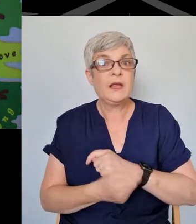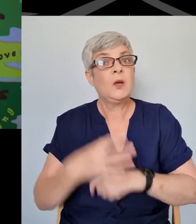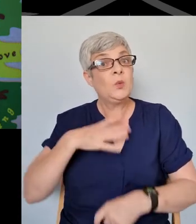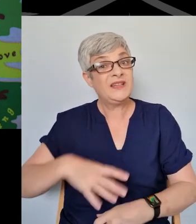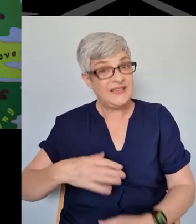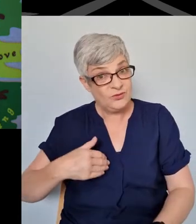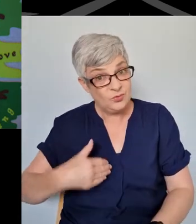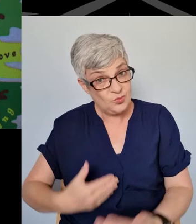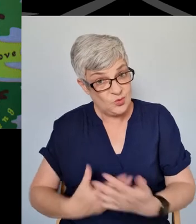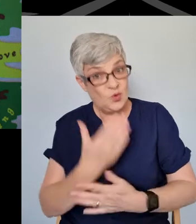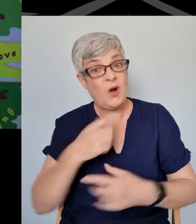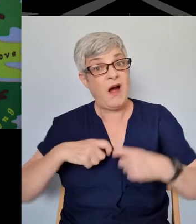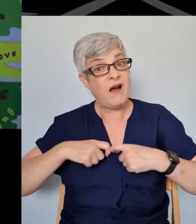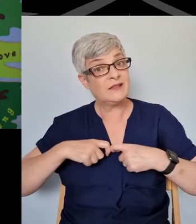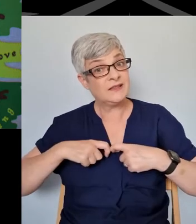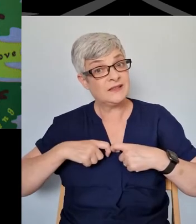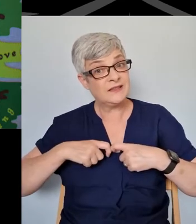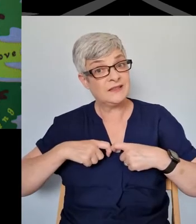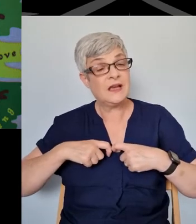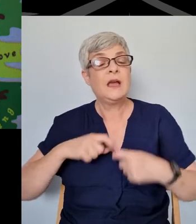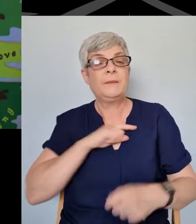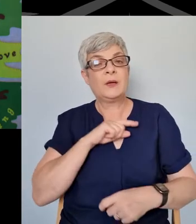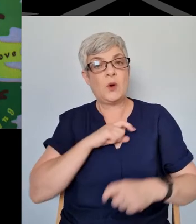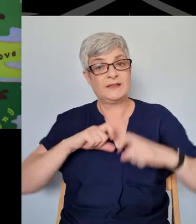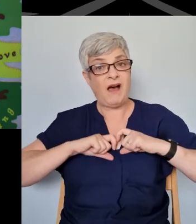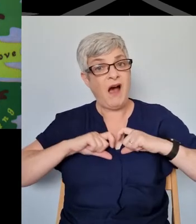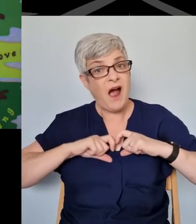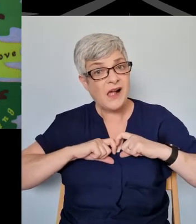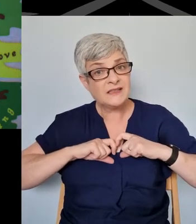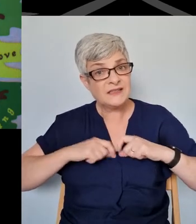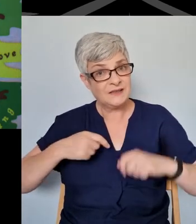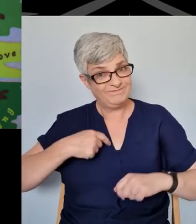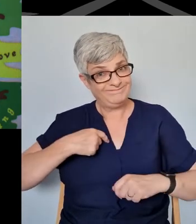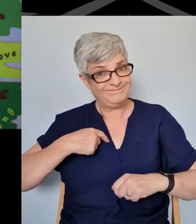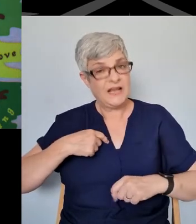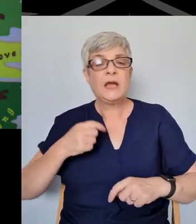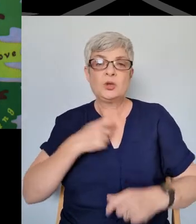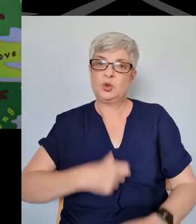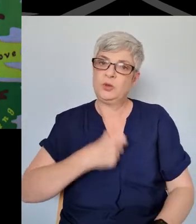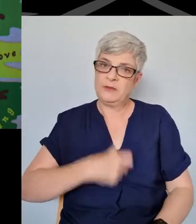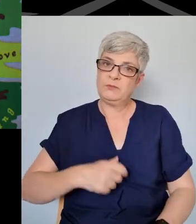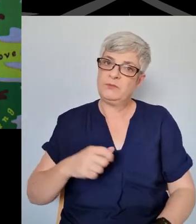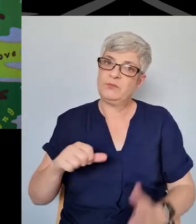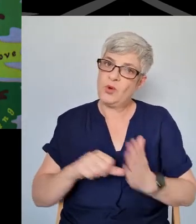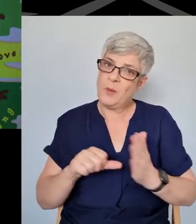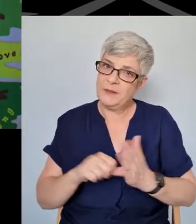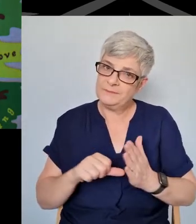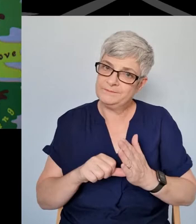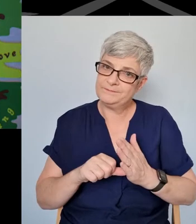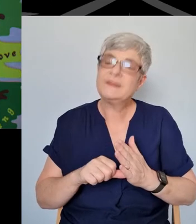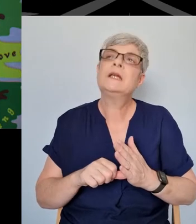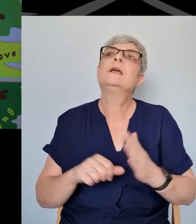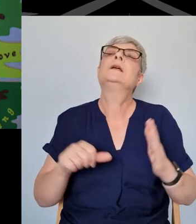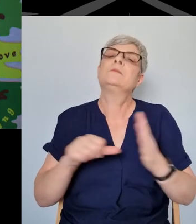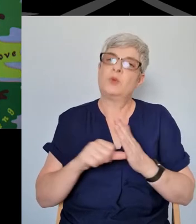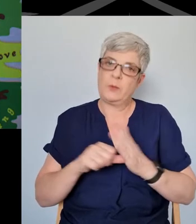new hearts. Because the heart of the human problem is the problem of a human